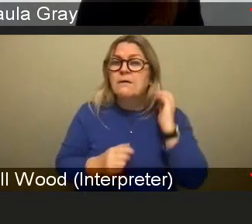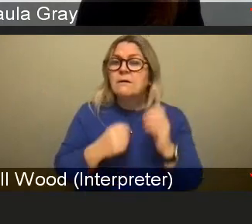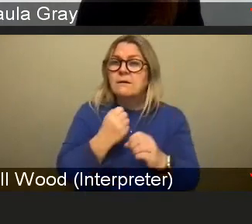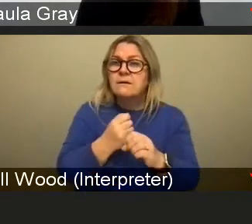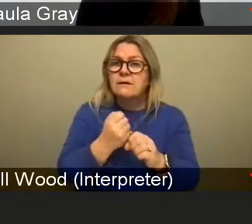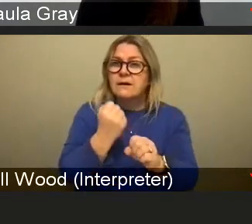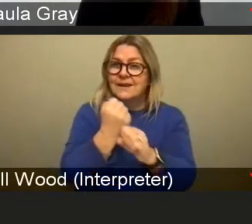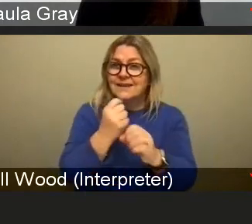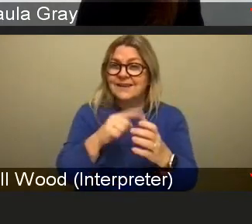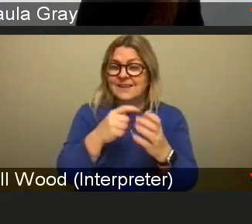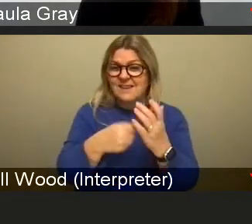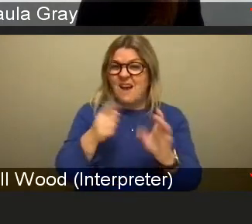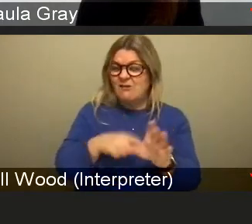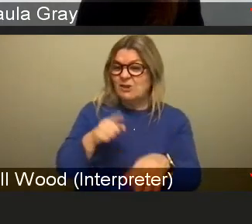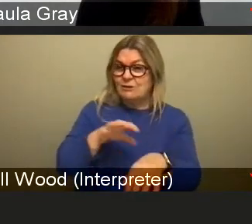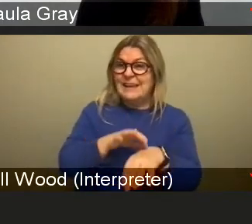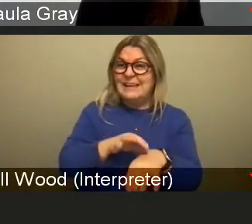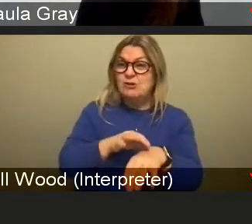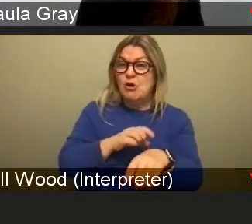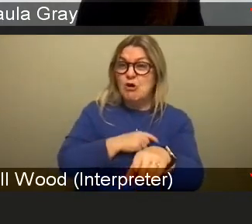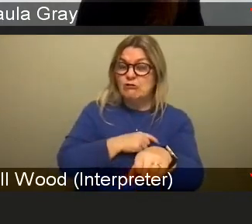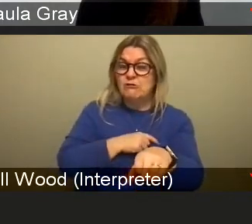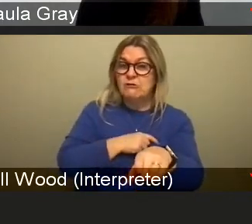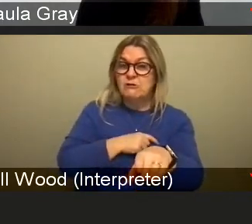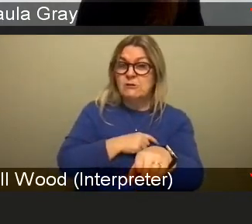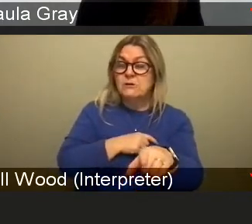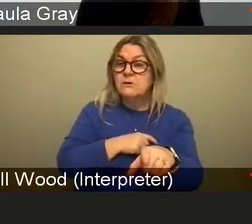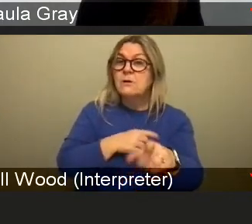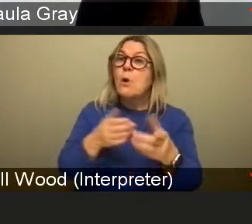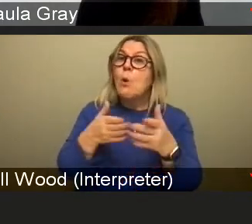our internships are ring-fenced and only open to disabled people.